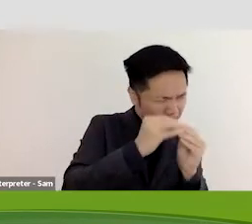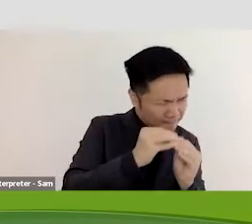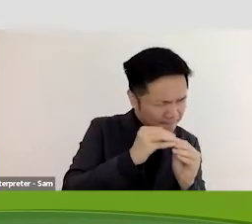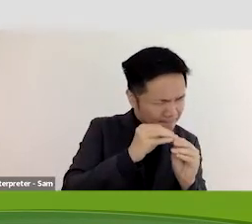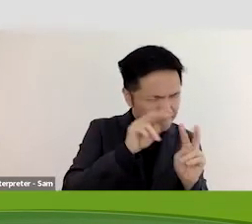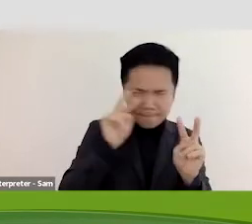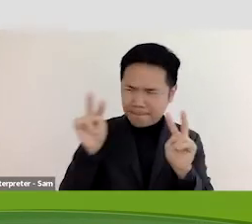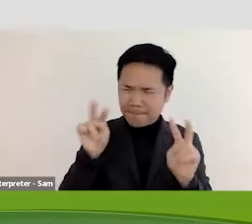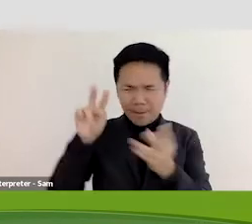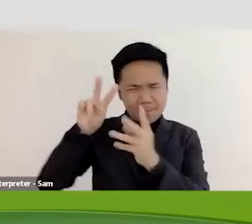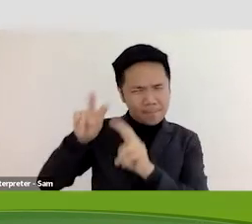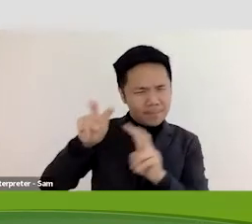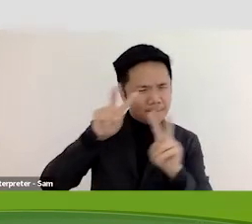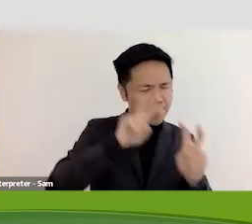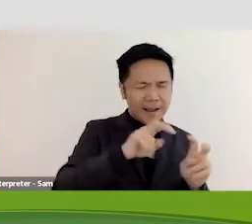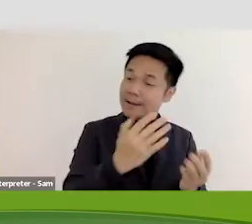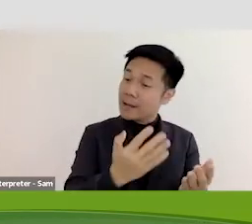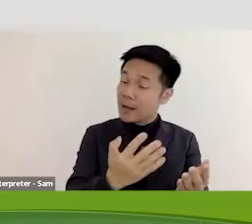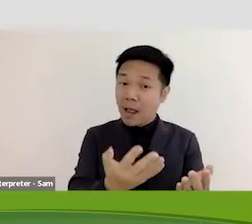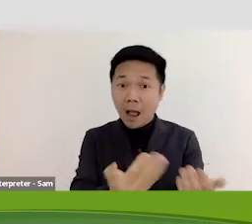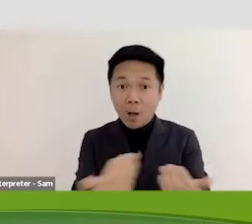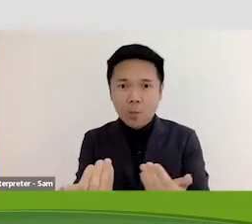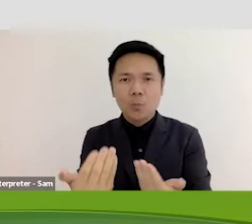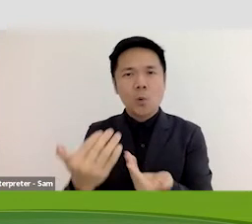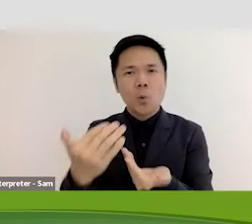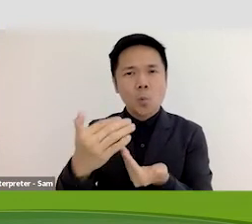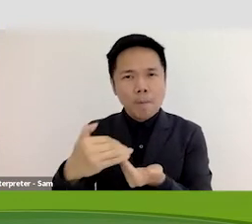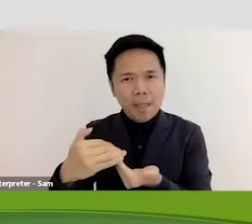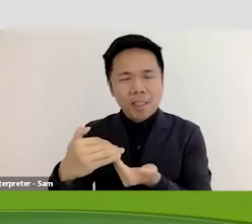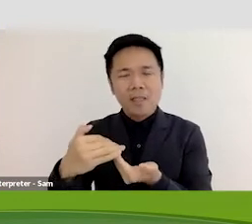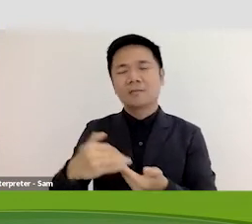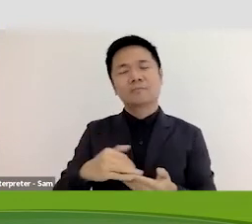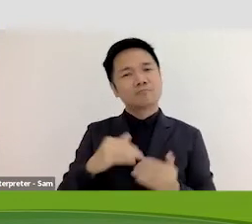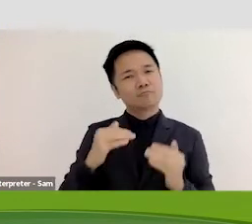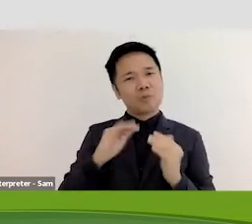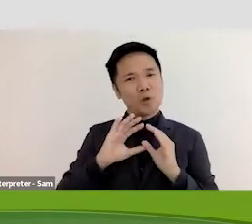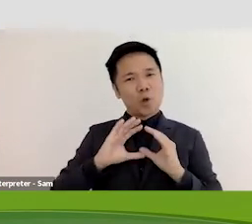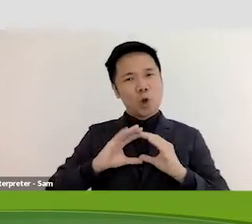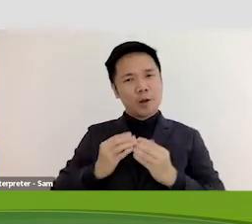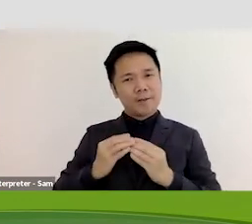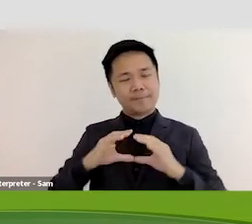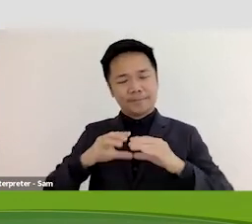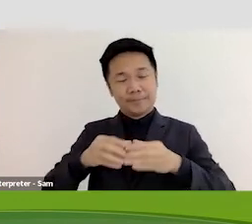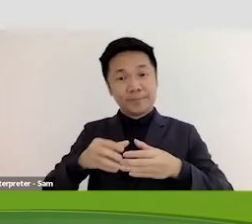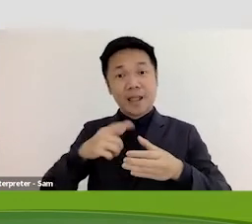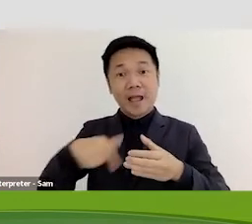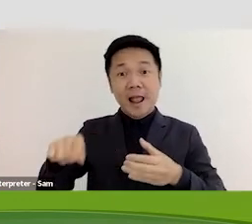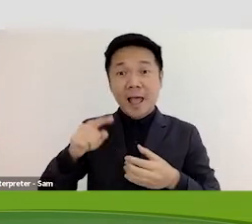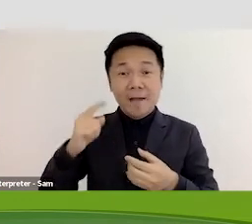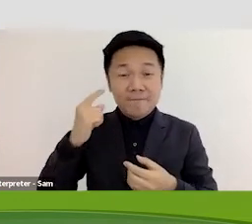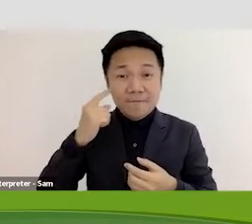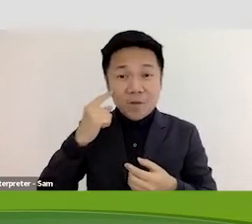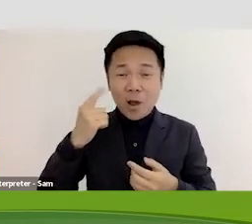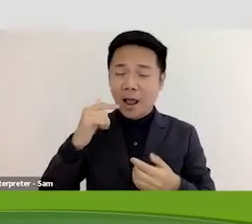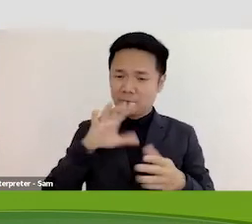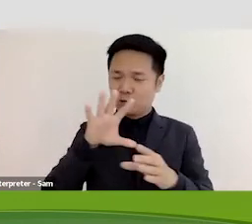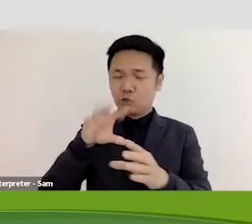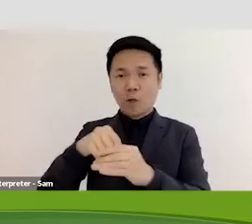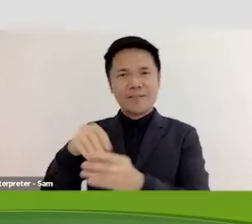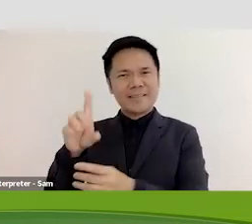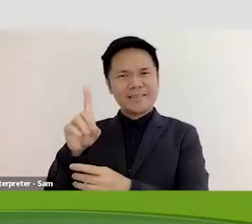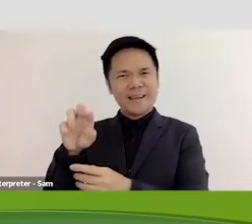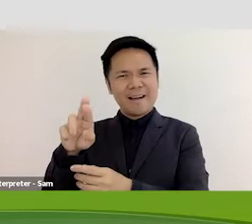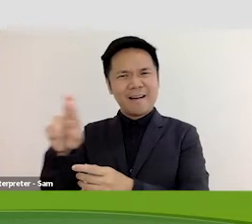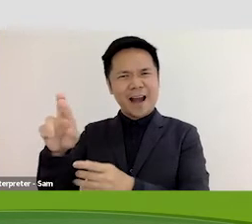women's organizations, and gender equality mechanisms in the climate, environment, and disaster institutions